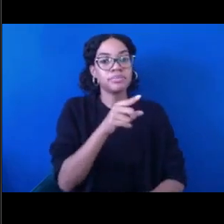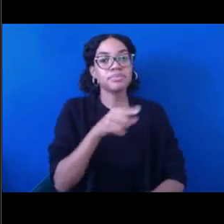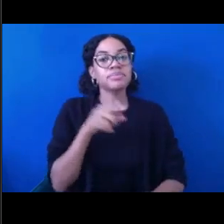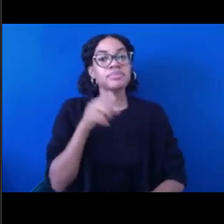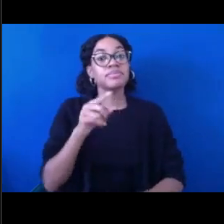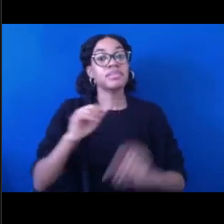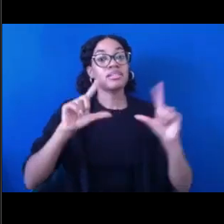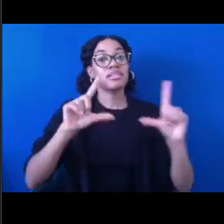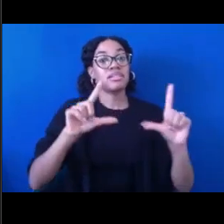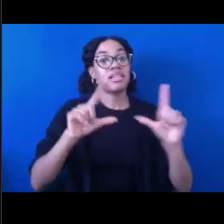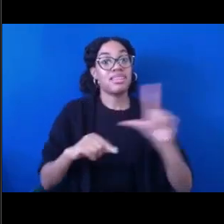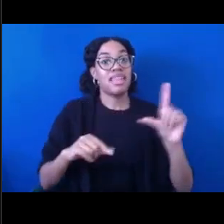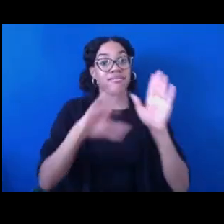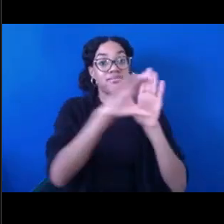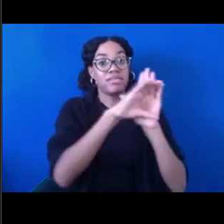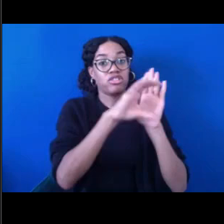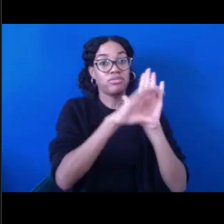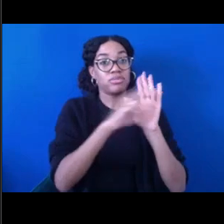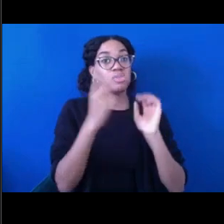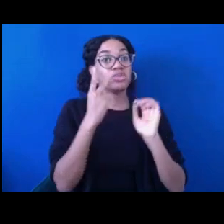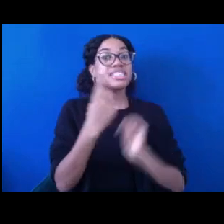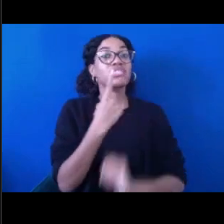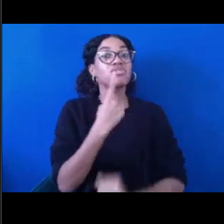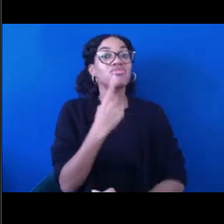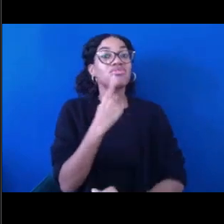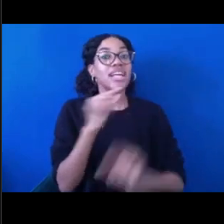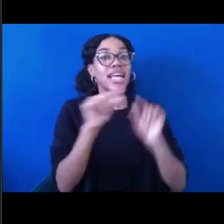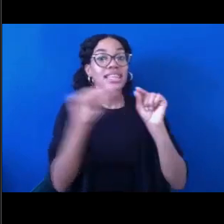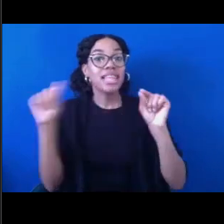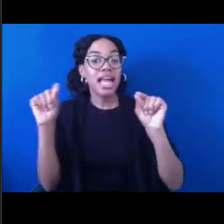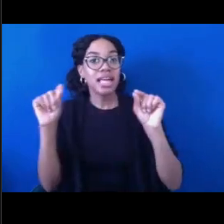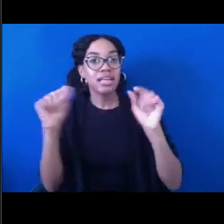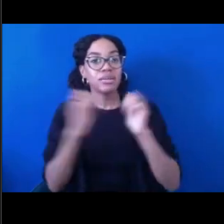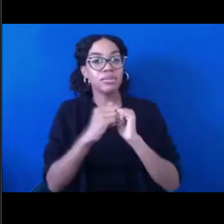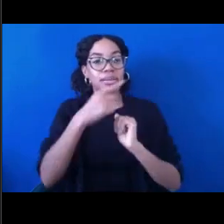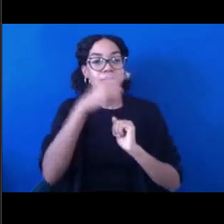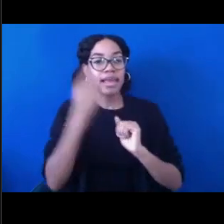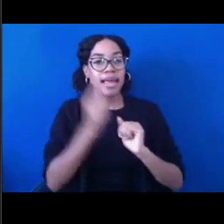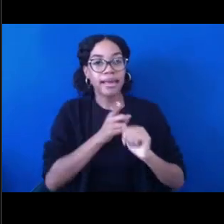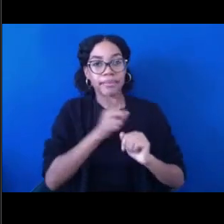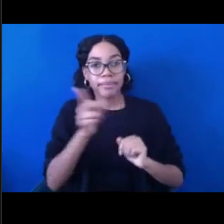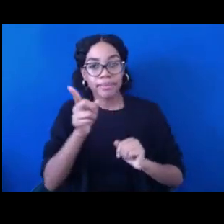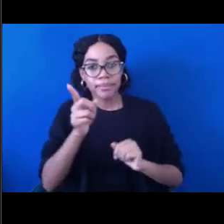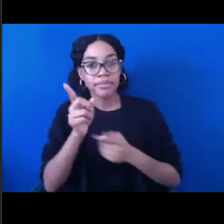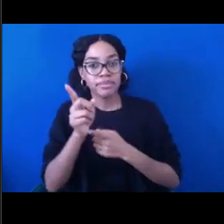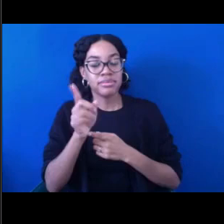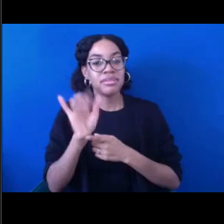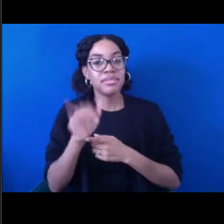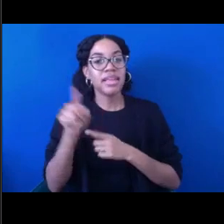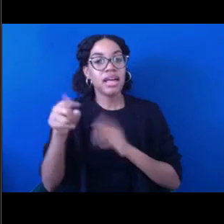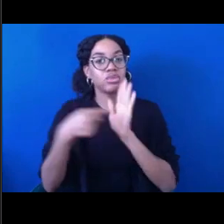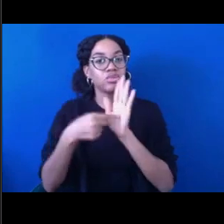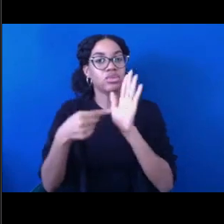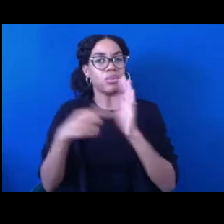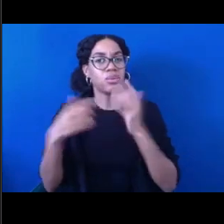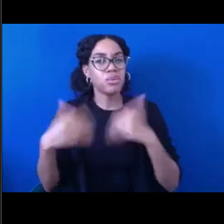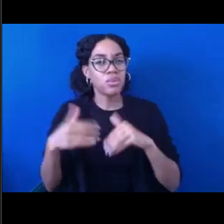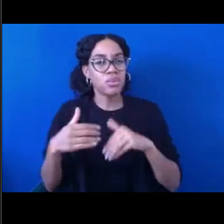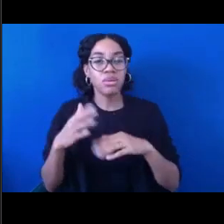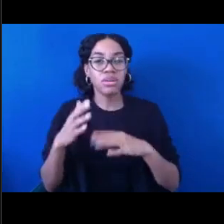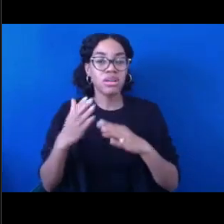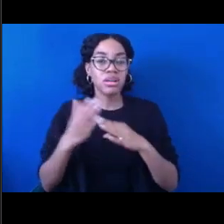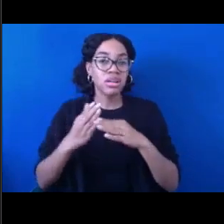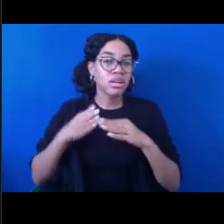normal. You have that little red line there, what that little black arrow is pointing towards. This shows you above normal Pacific water